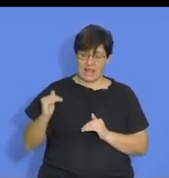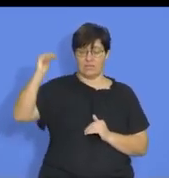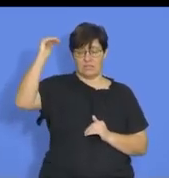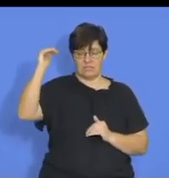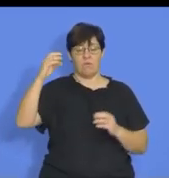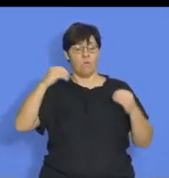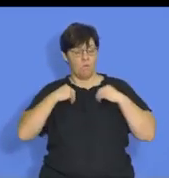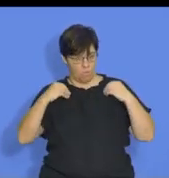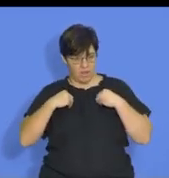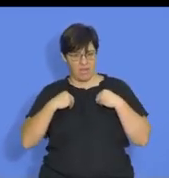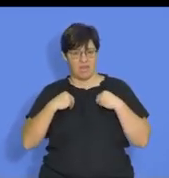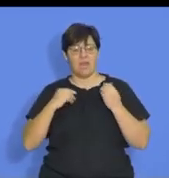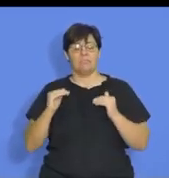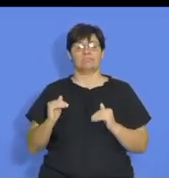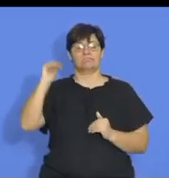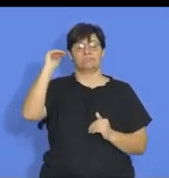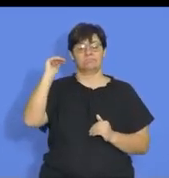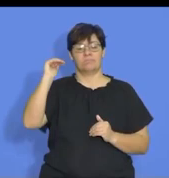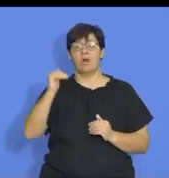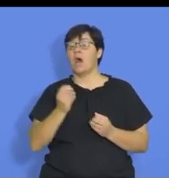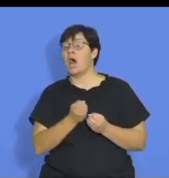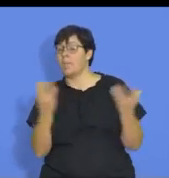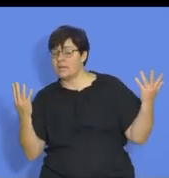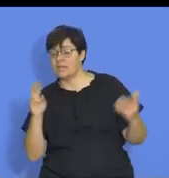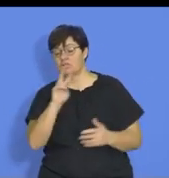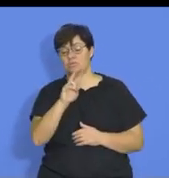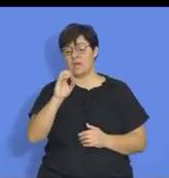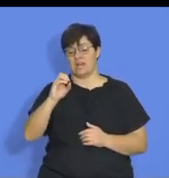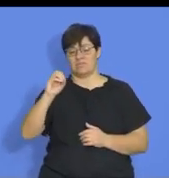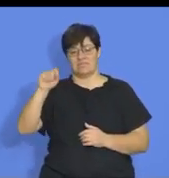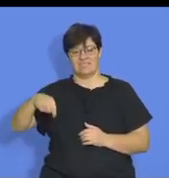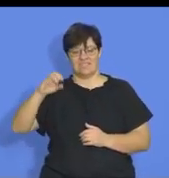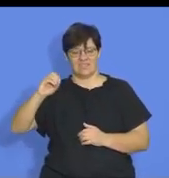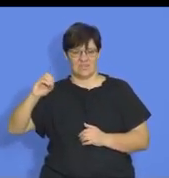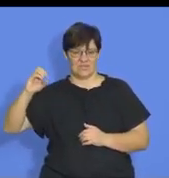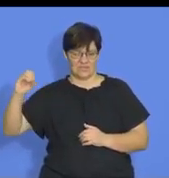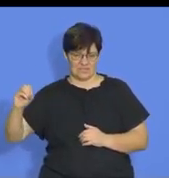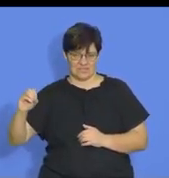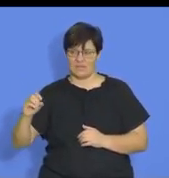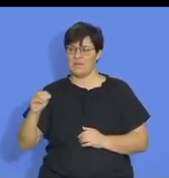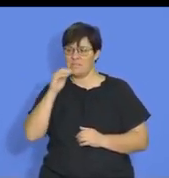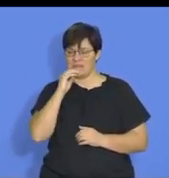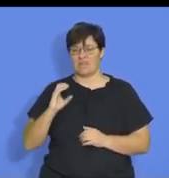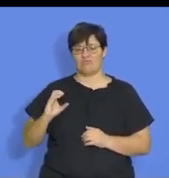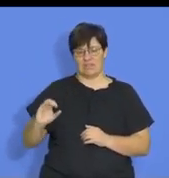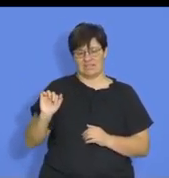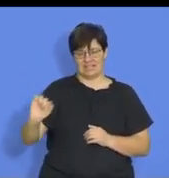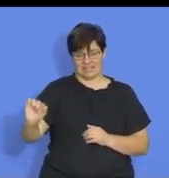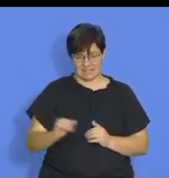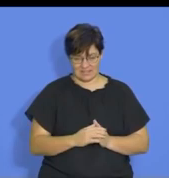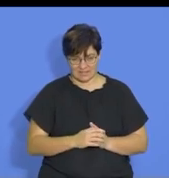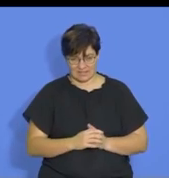increase. Owner's equity is increasing by 200,000, so obviously here is your